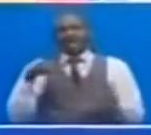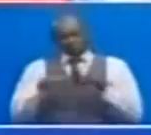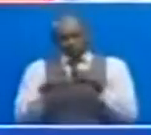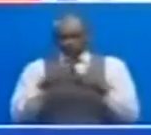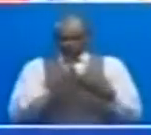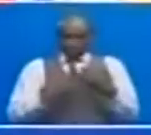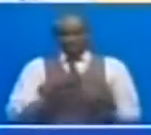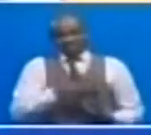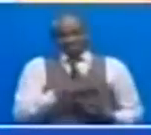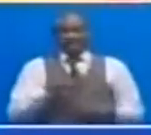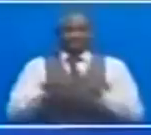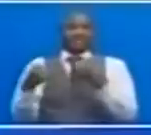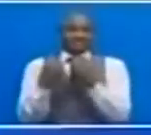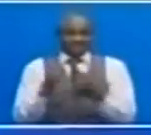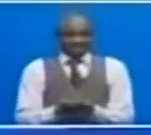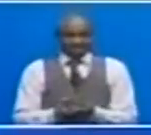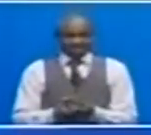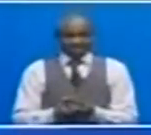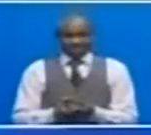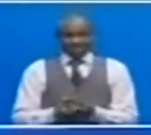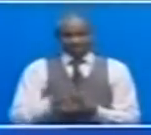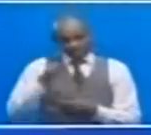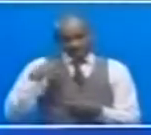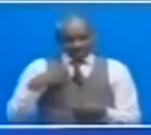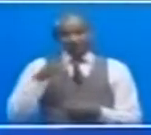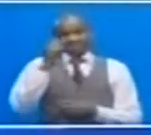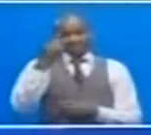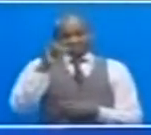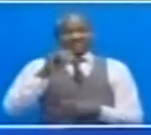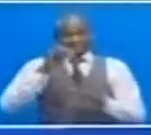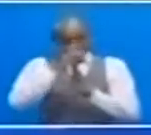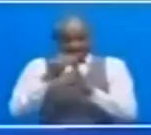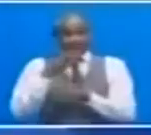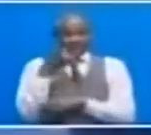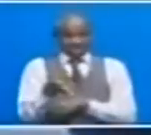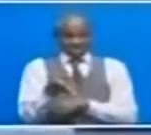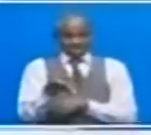injuries sustained at the accident. They need a CT scan from here to here